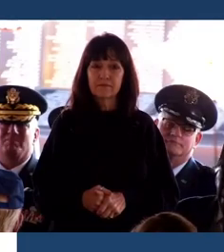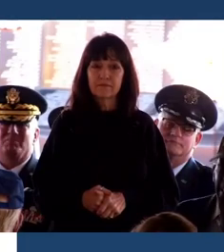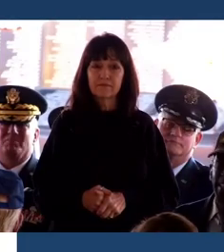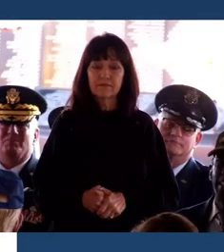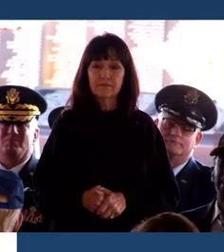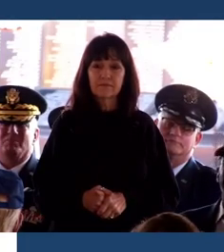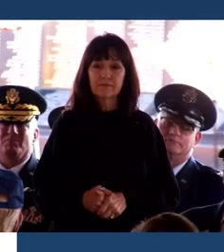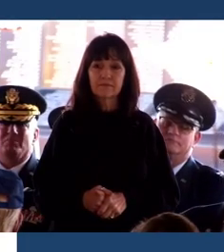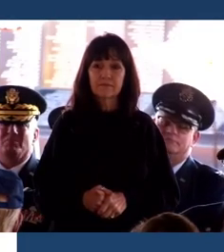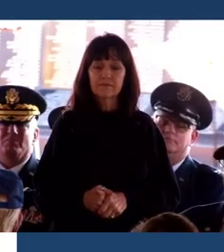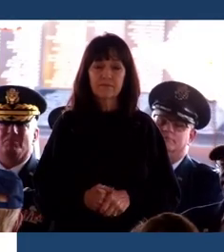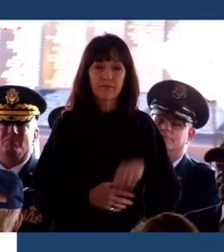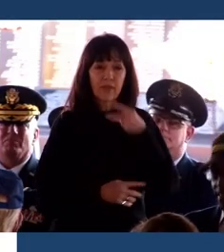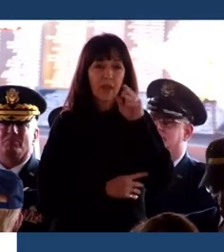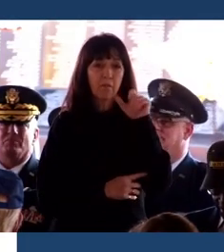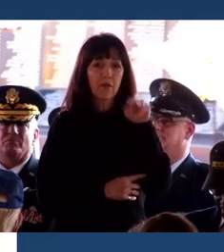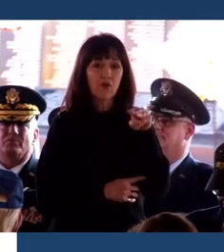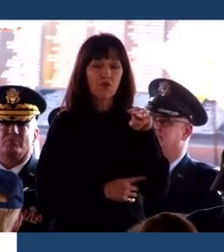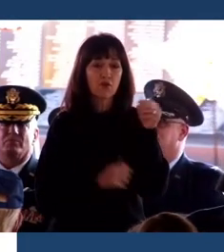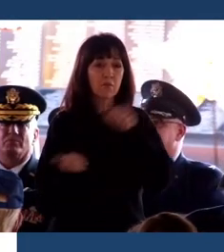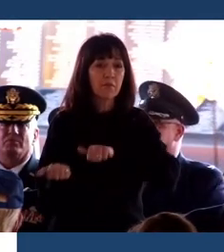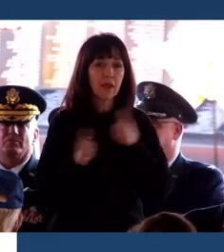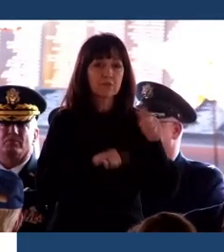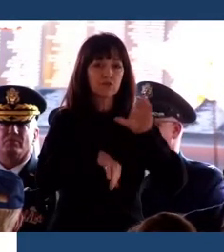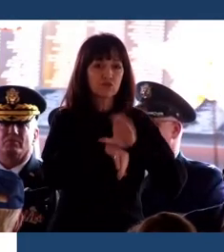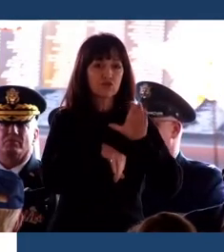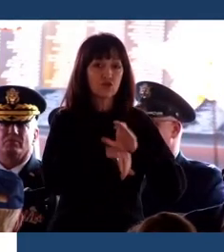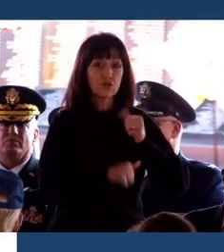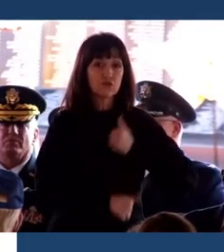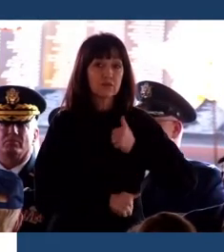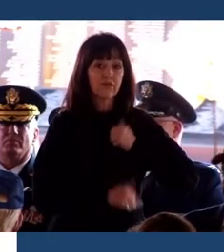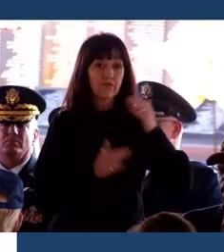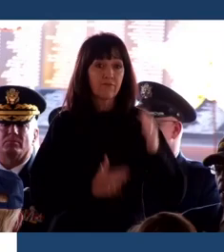Pilgrim Baptist Church, Veterans Ministry.